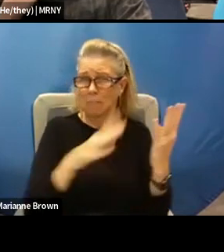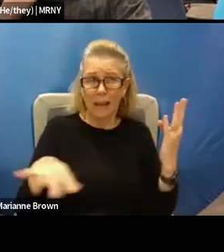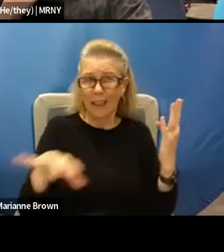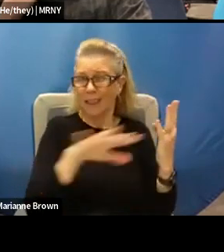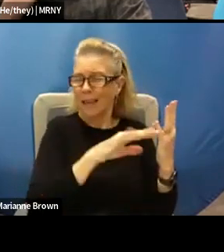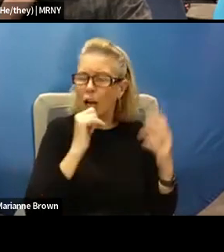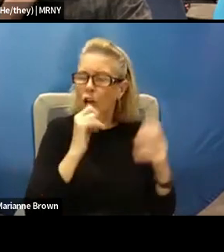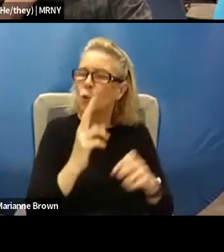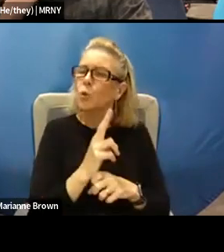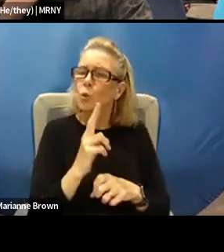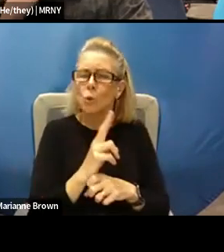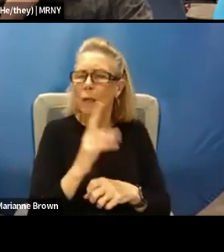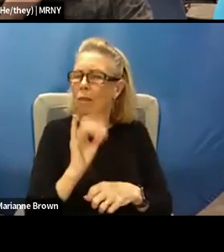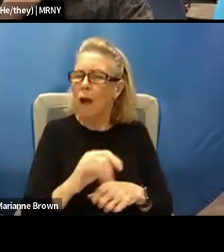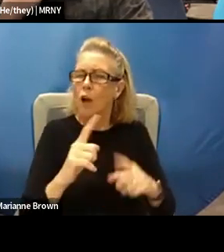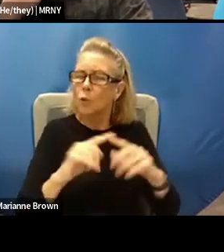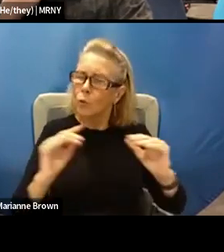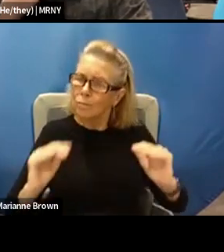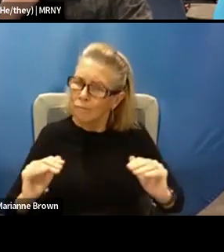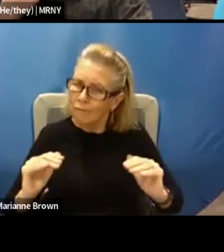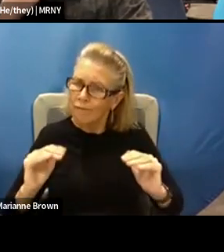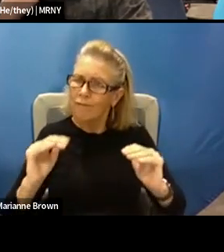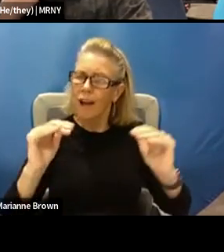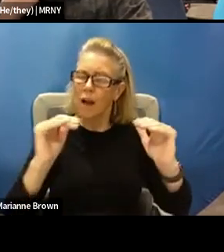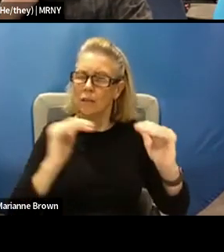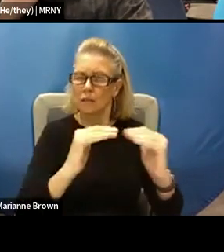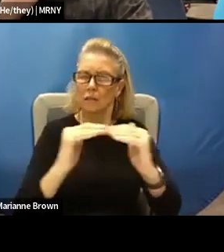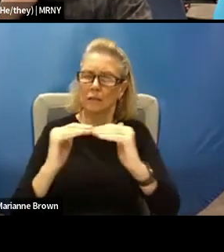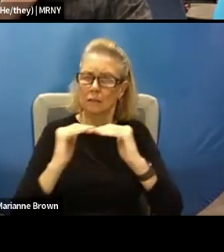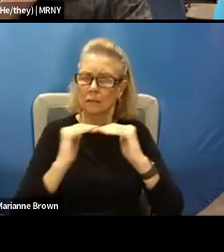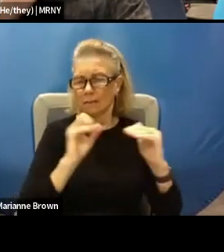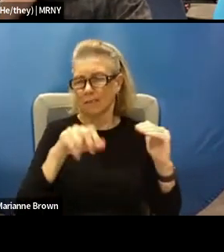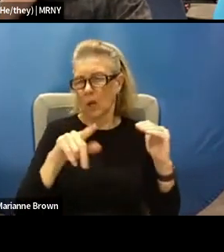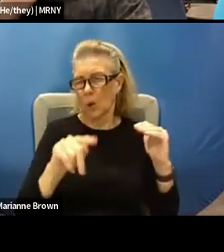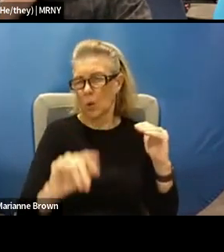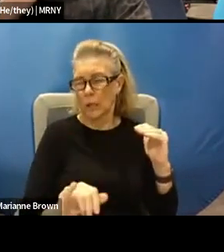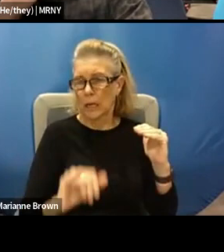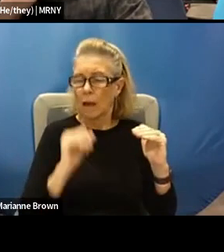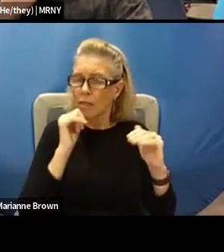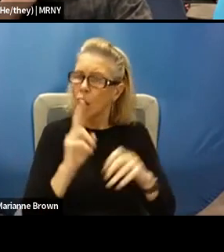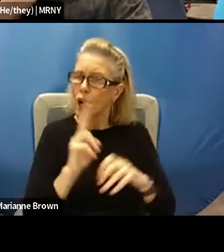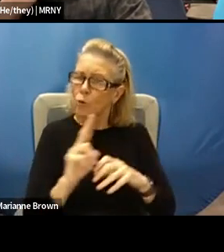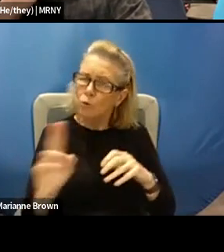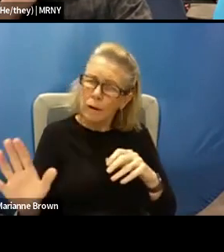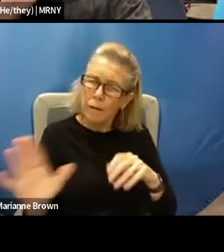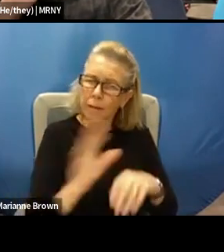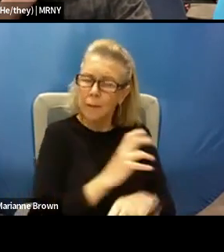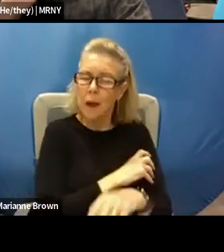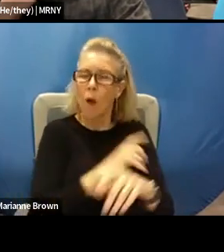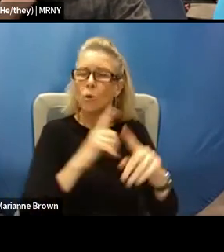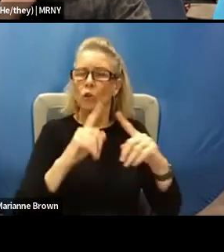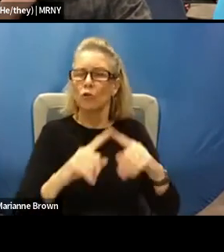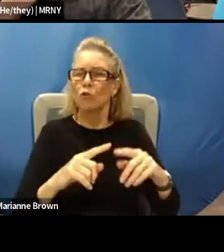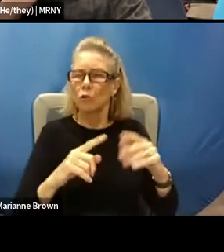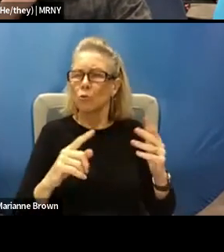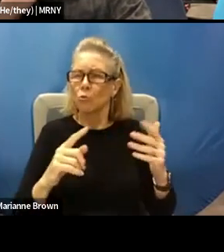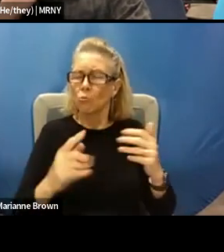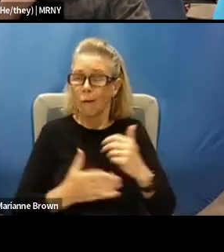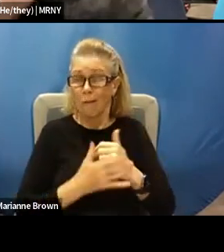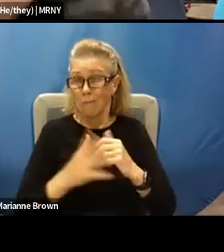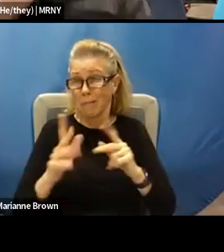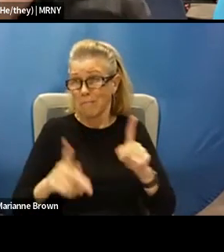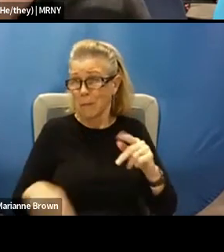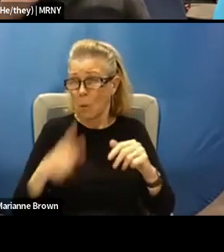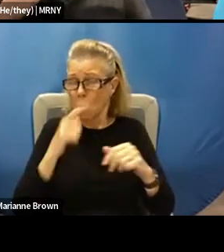equity. I don't see those platforms being used to spread mutual aid requests of people who are